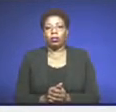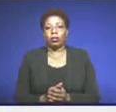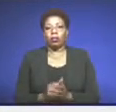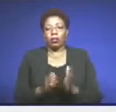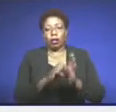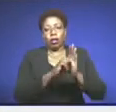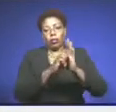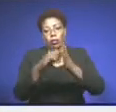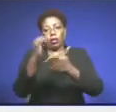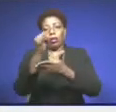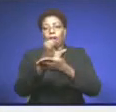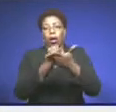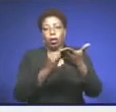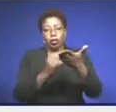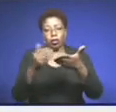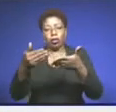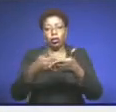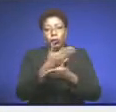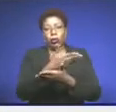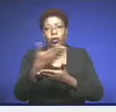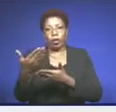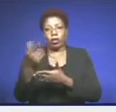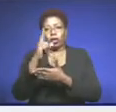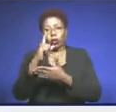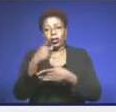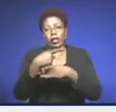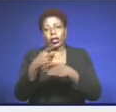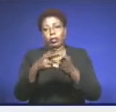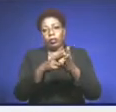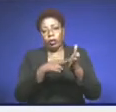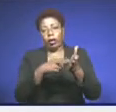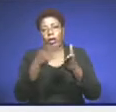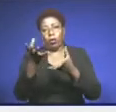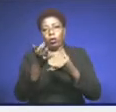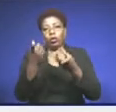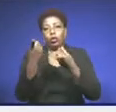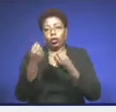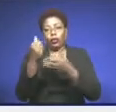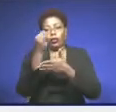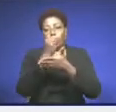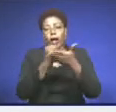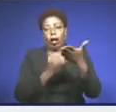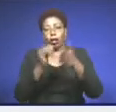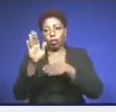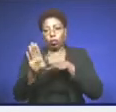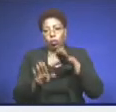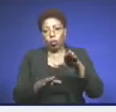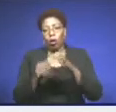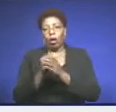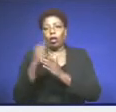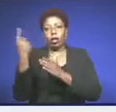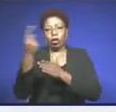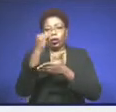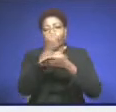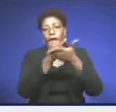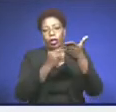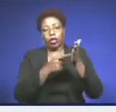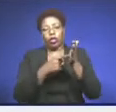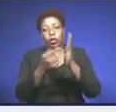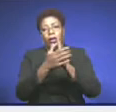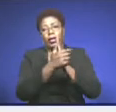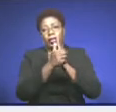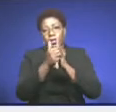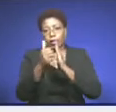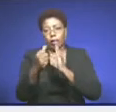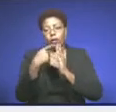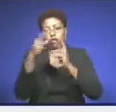Exposing artists to new venture is something one well-established brand sought to do through the Artist Walk. Not only did artists showcase their skills, it